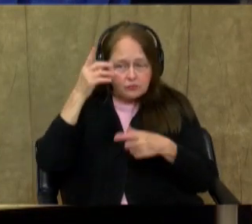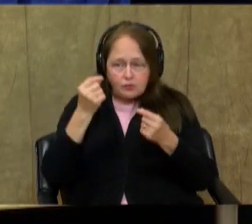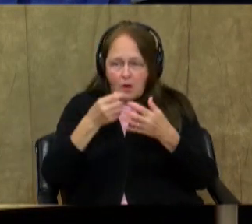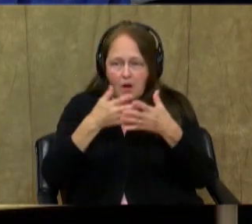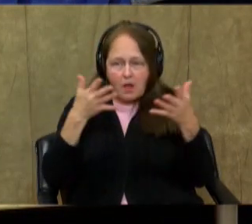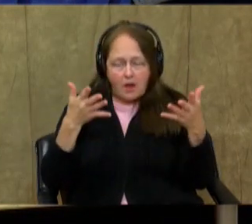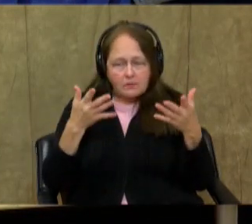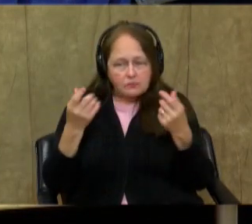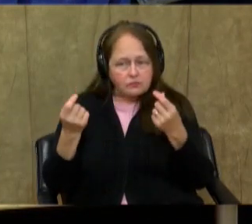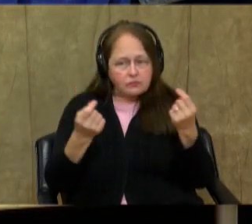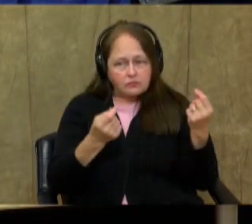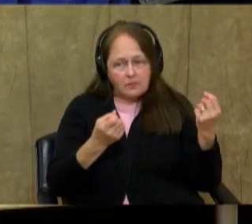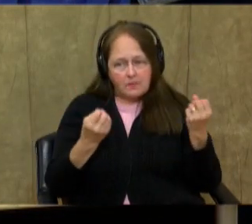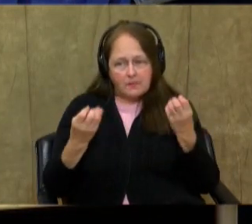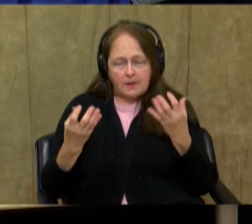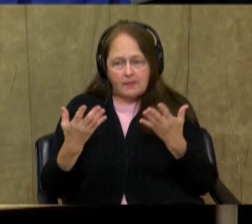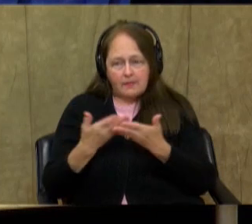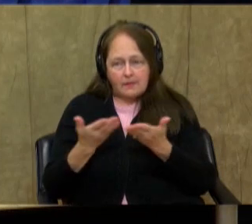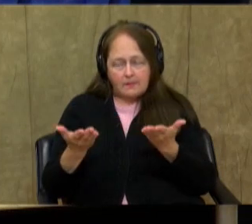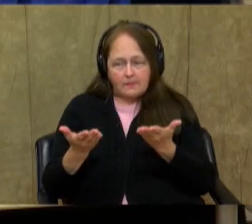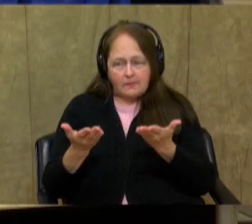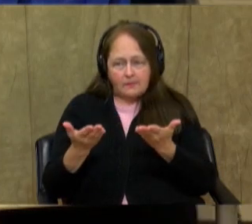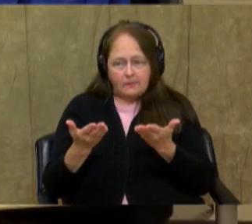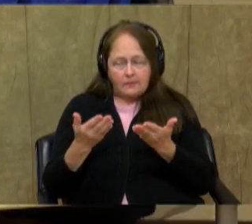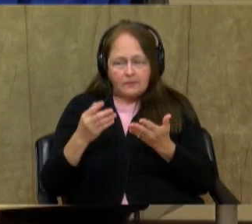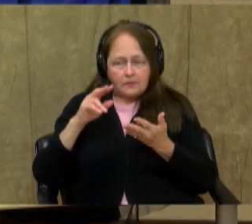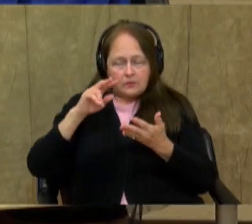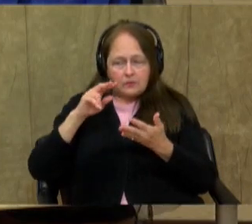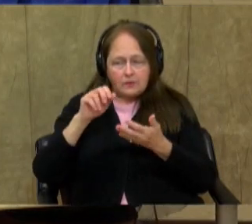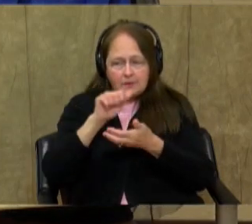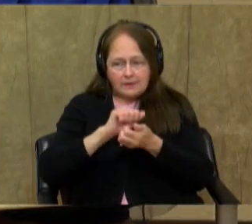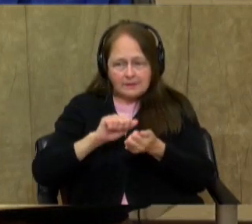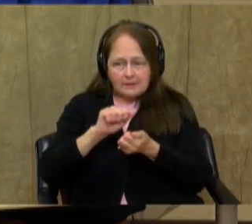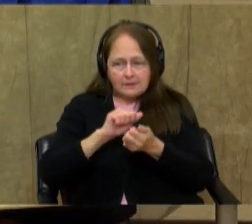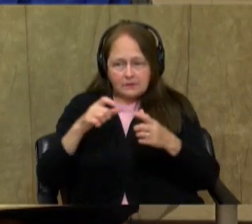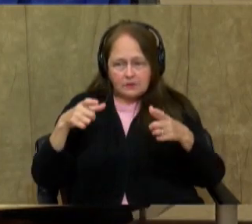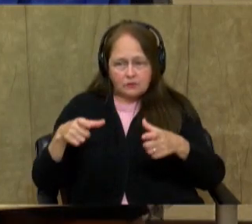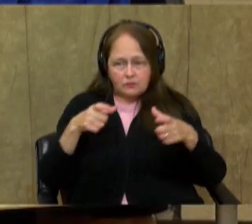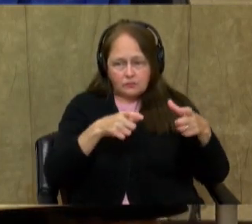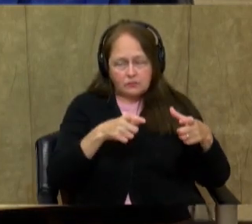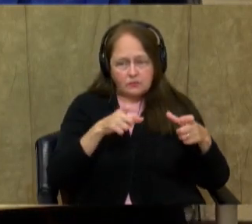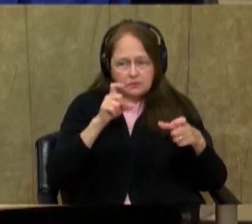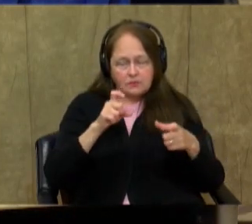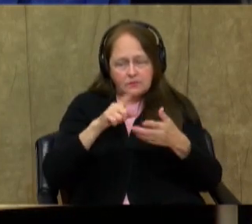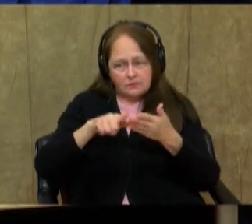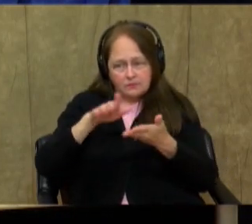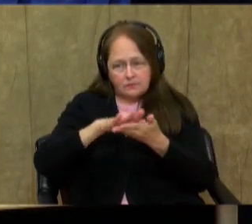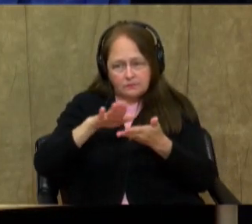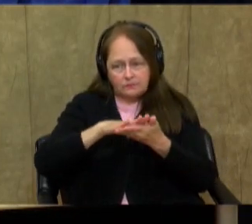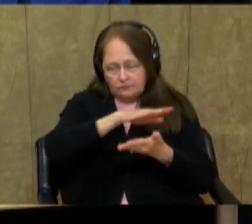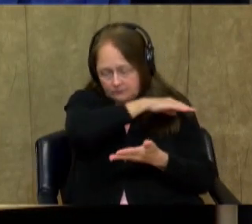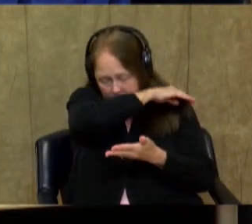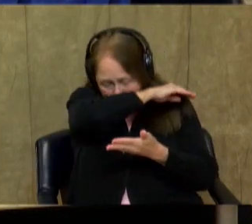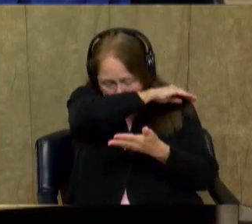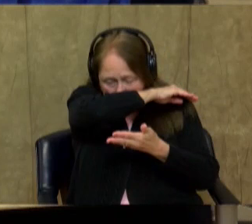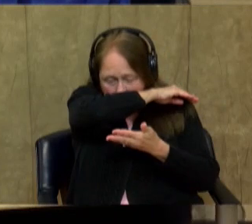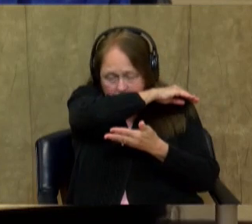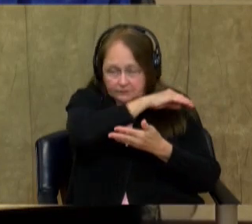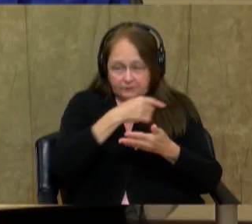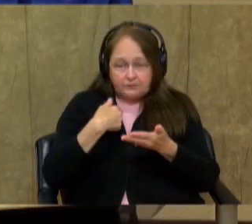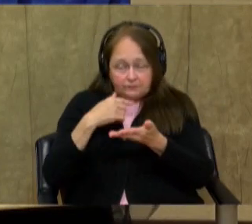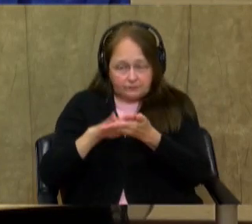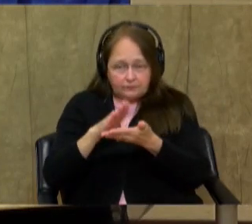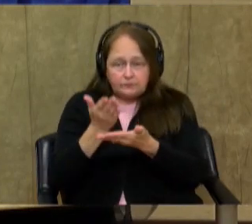a lot. Secondly, there are dishes on the counter. They need to be cleaned. Now, when I